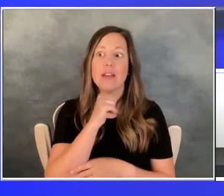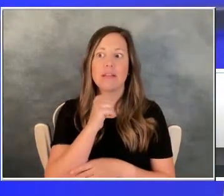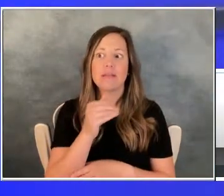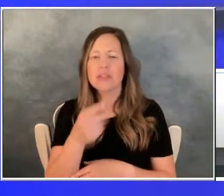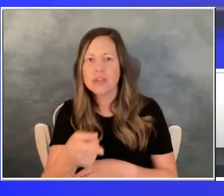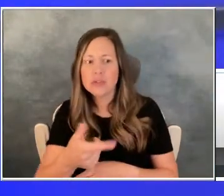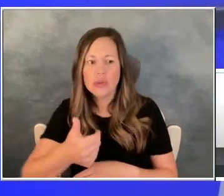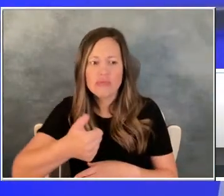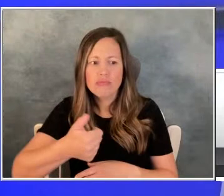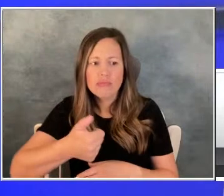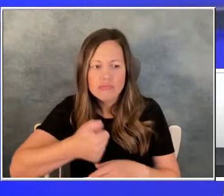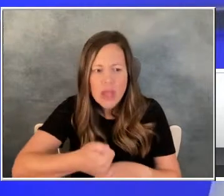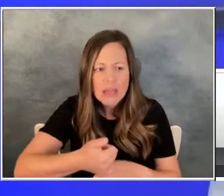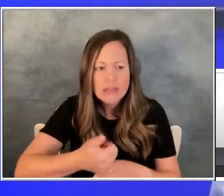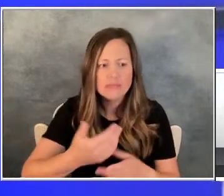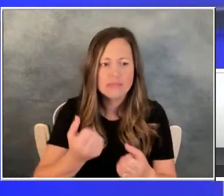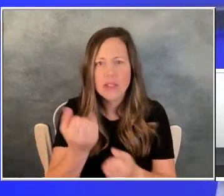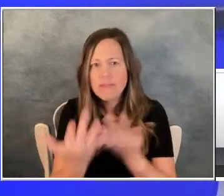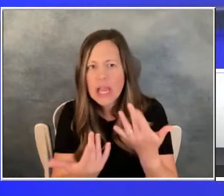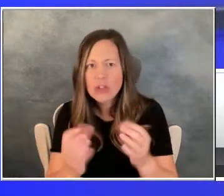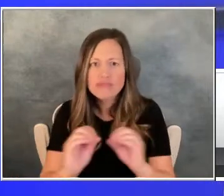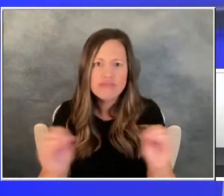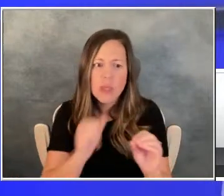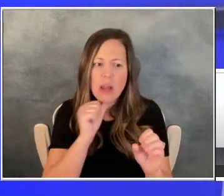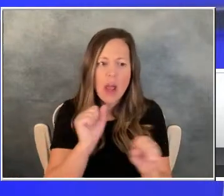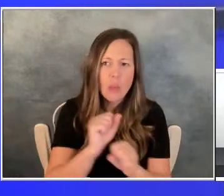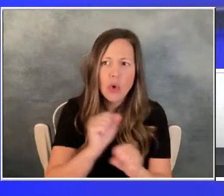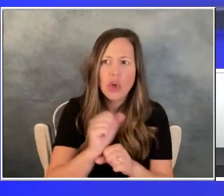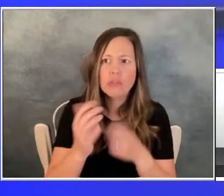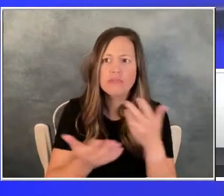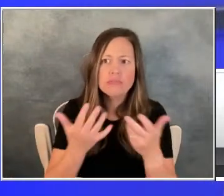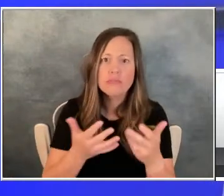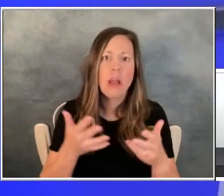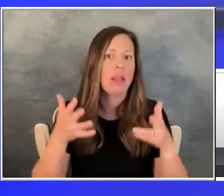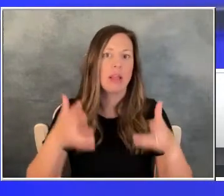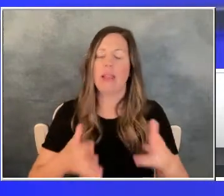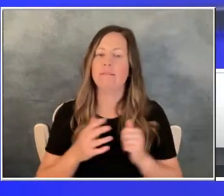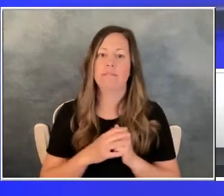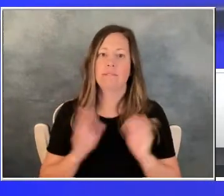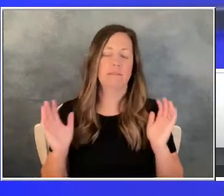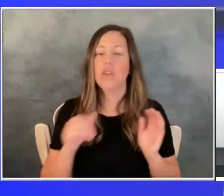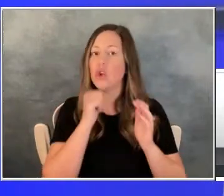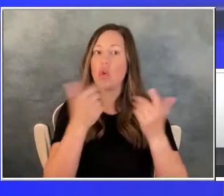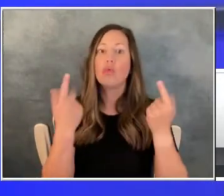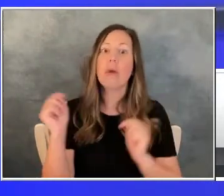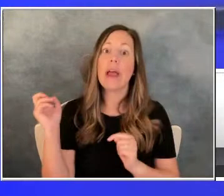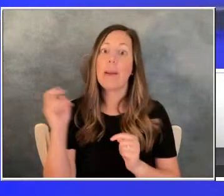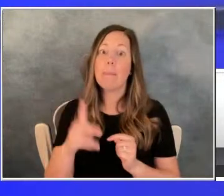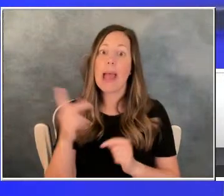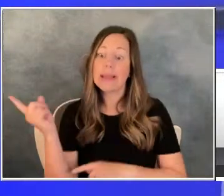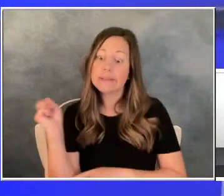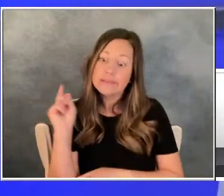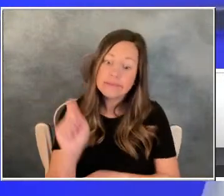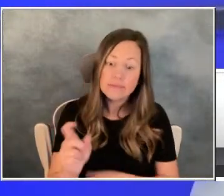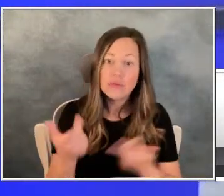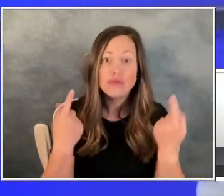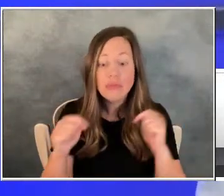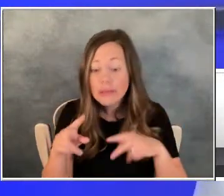light the fuse, it doesn't work, let it go. Don't try to go back, try to kind of light it again. Don't be kind of checking